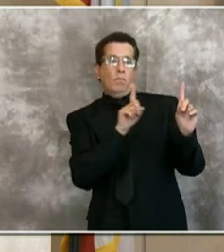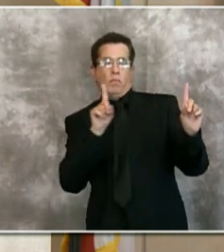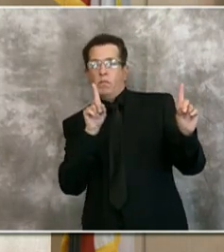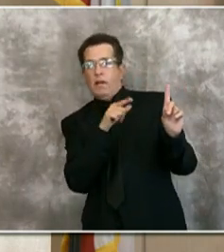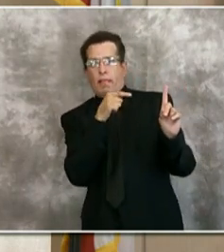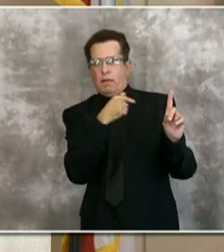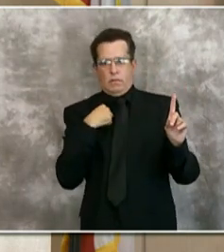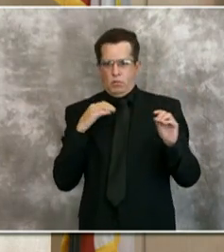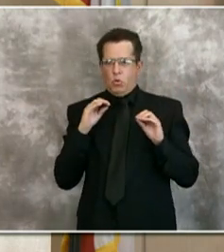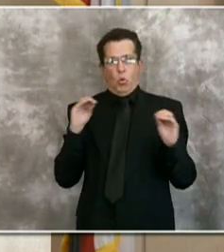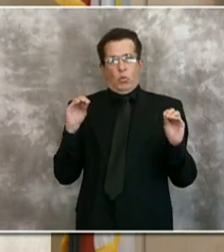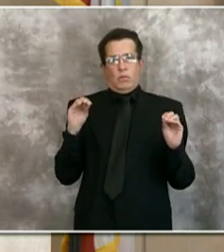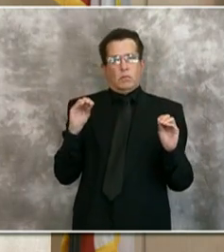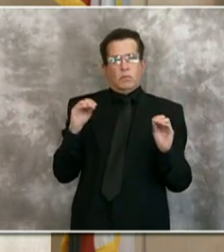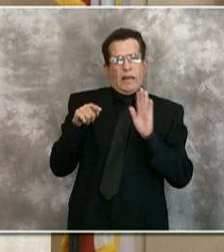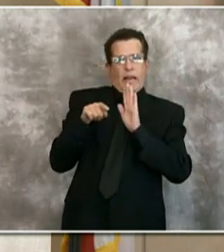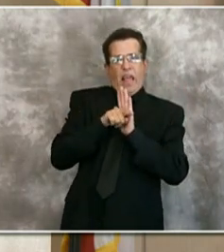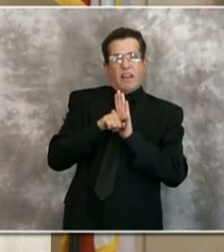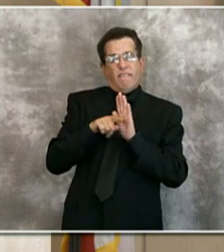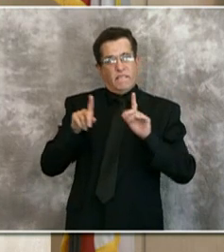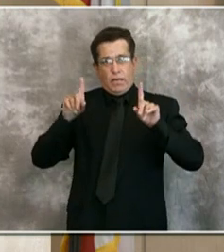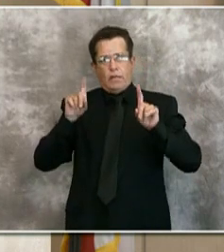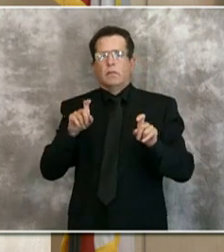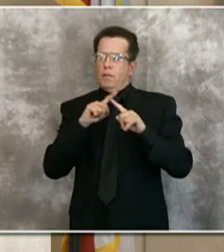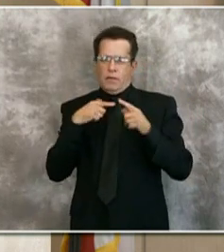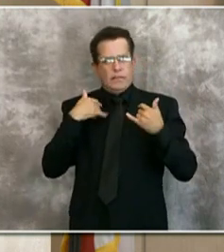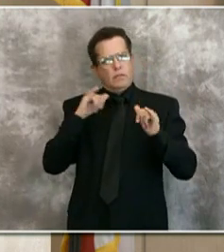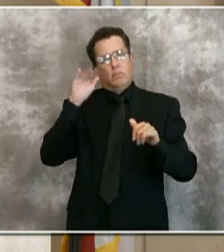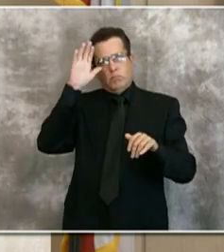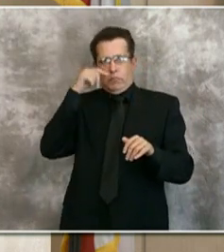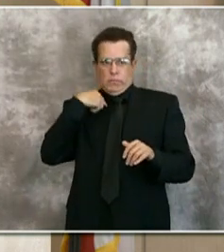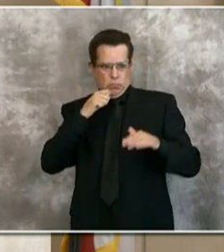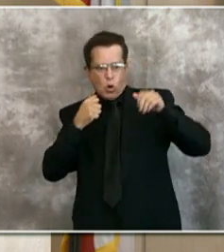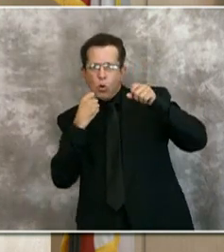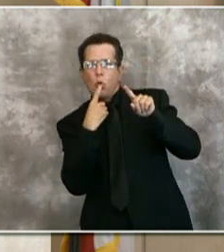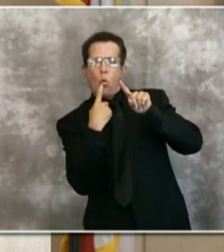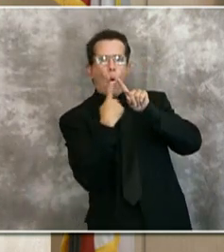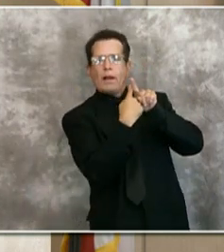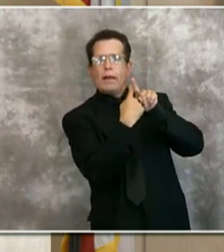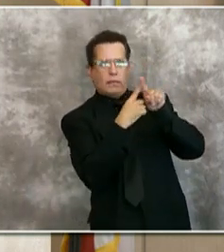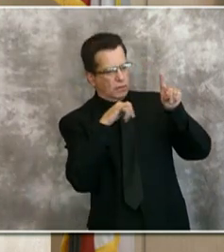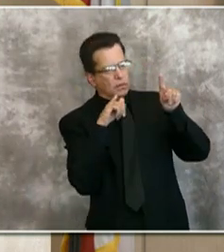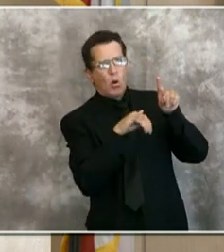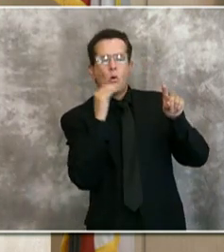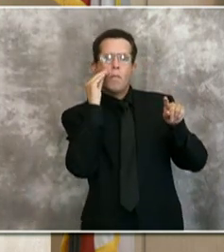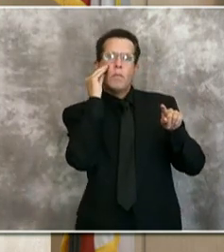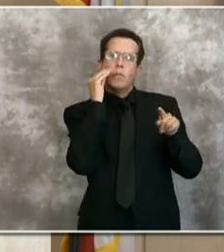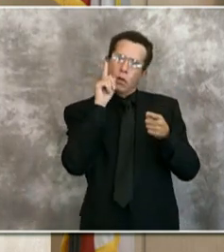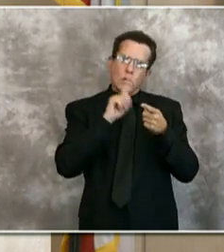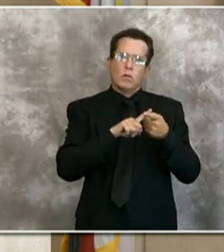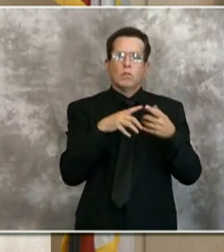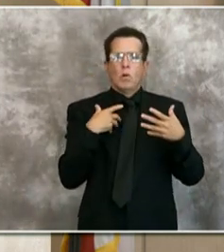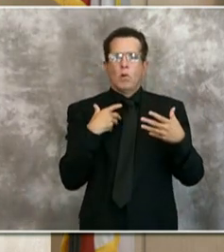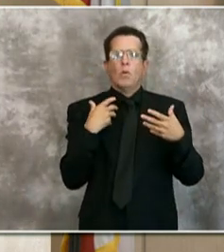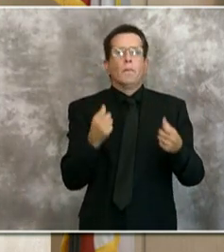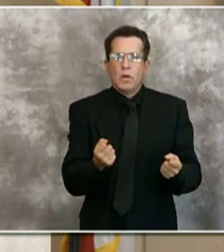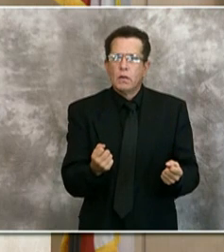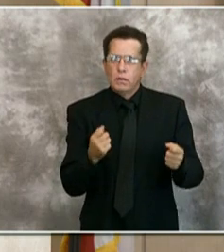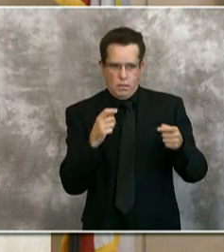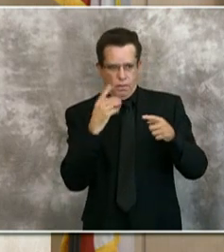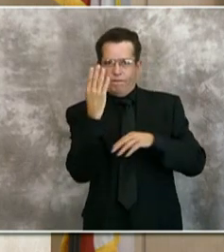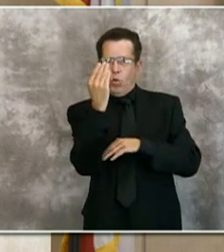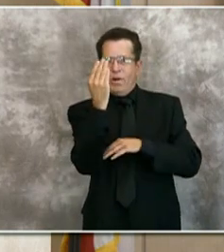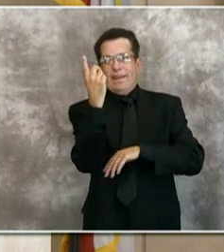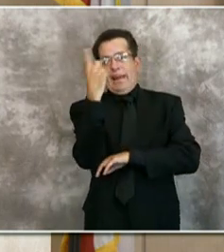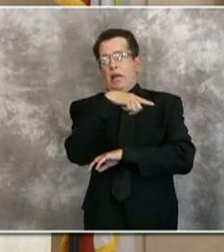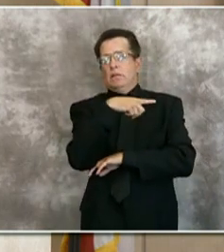had a negative test, but even though I had that, I continued the quarantine all the way through. And so again, every individual out there, if